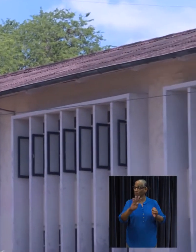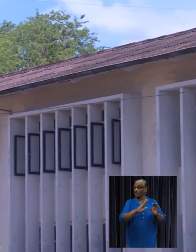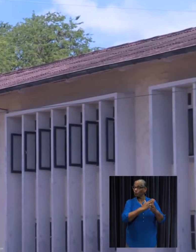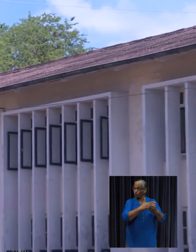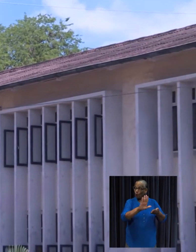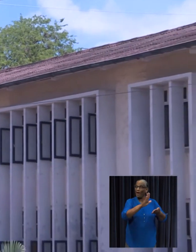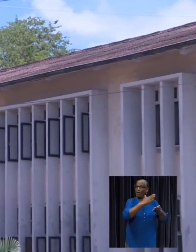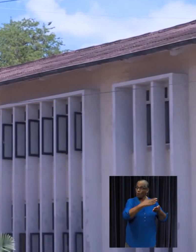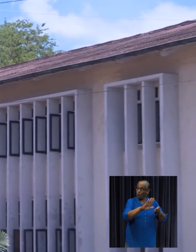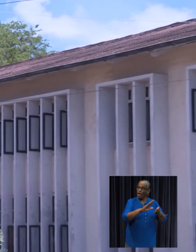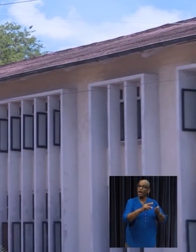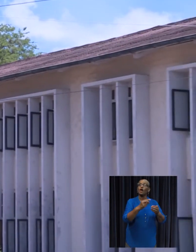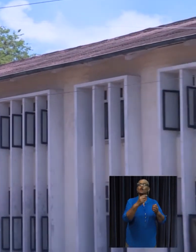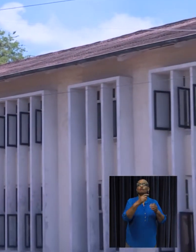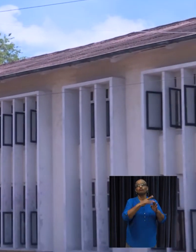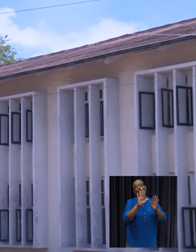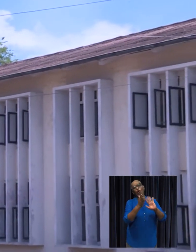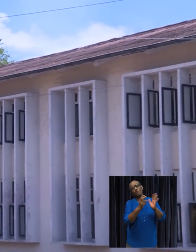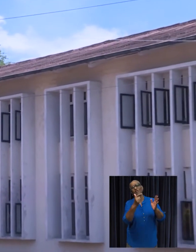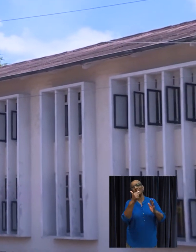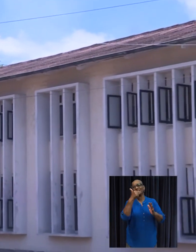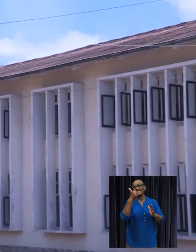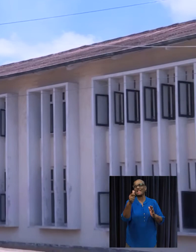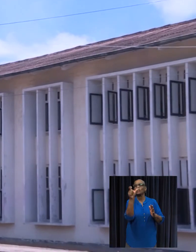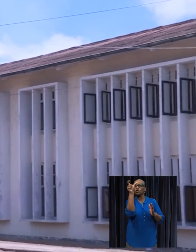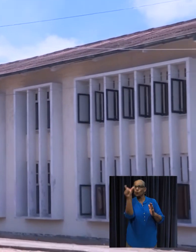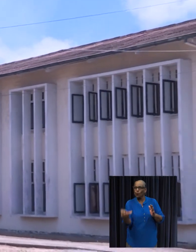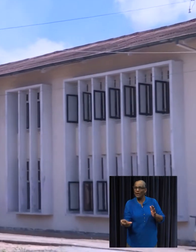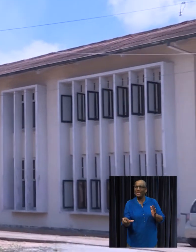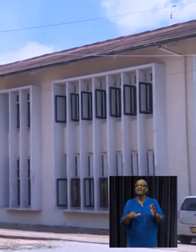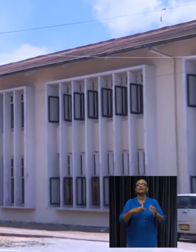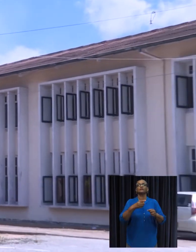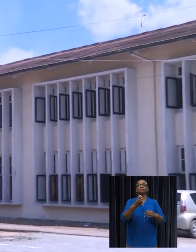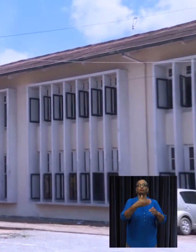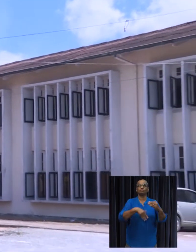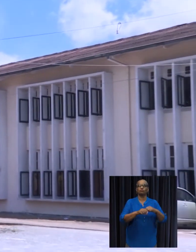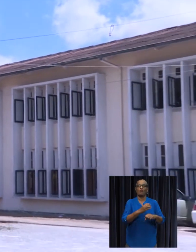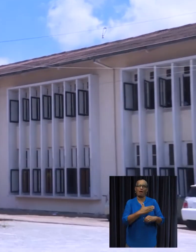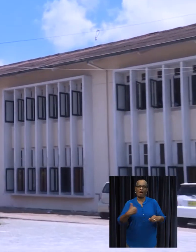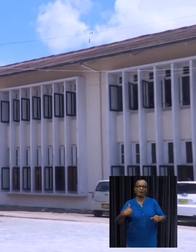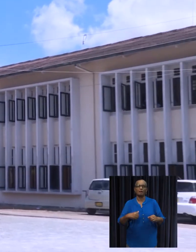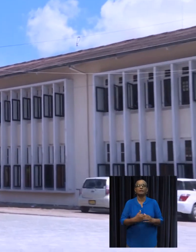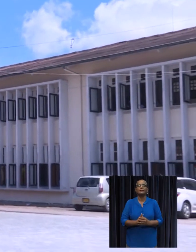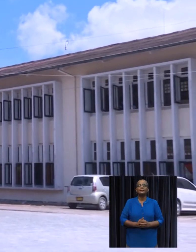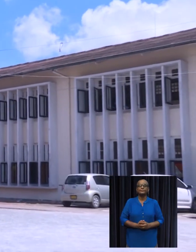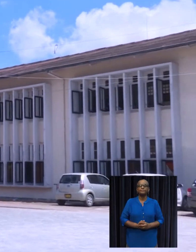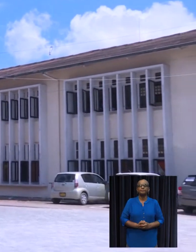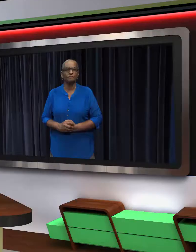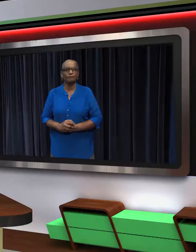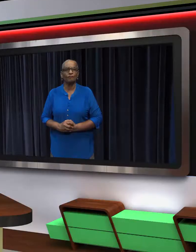16. The removal of all the panels will take more than 6 weeks.